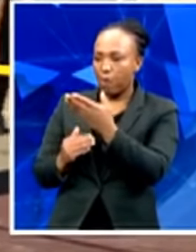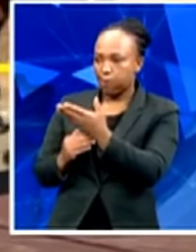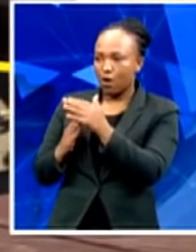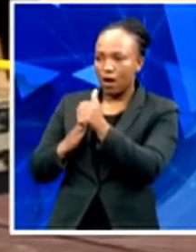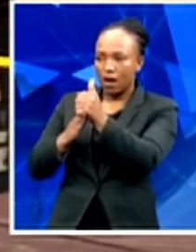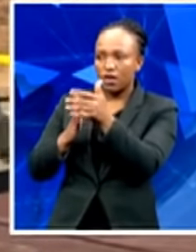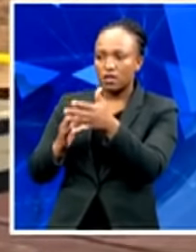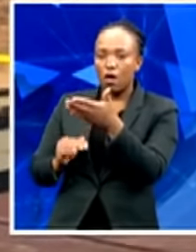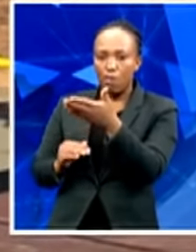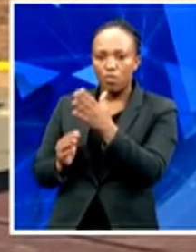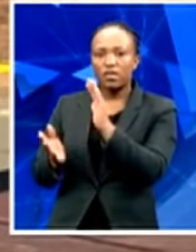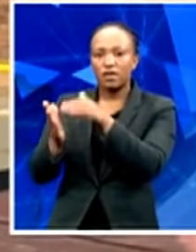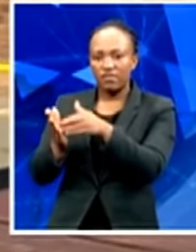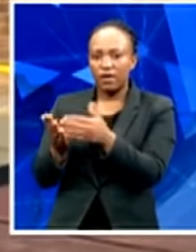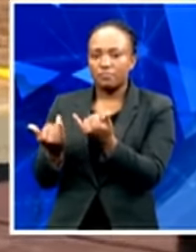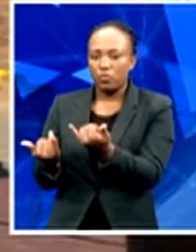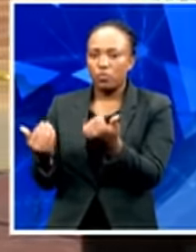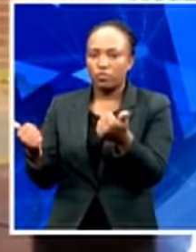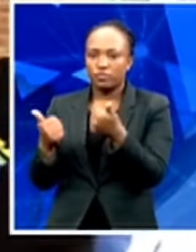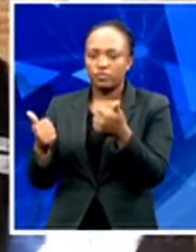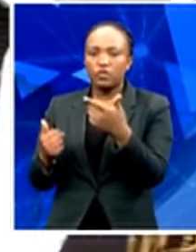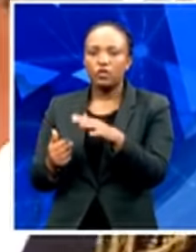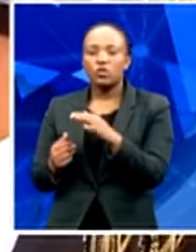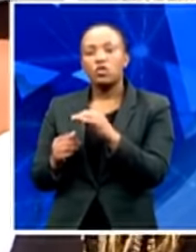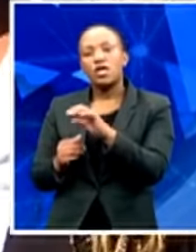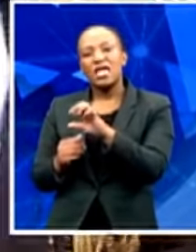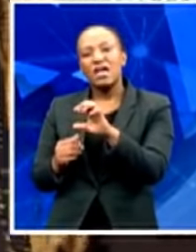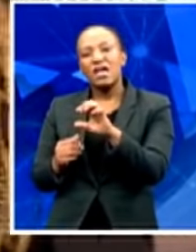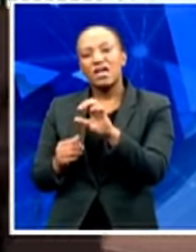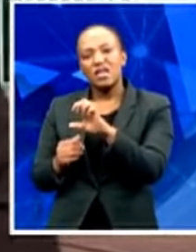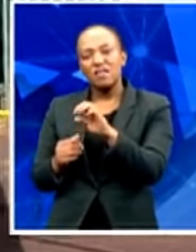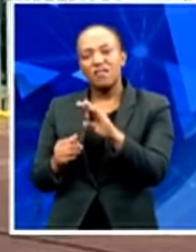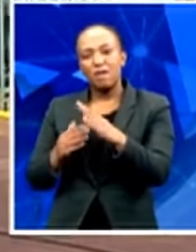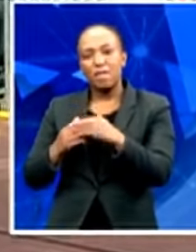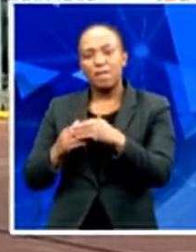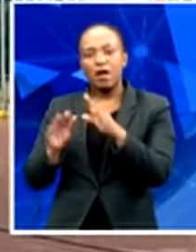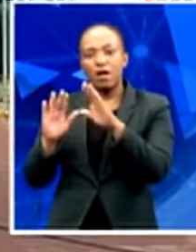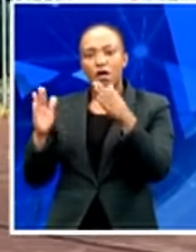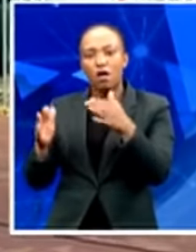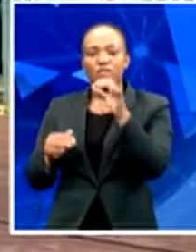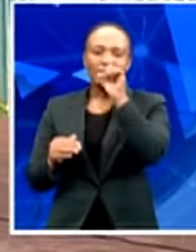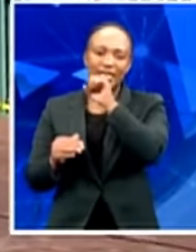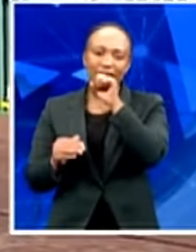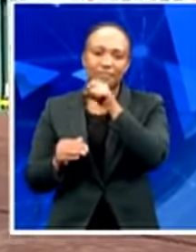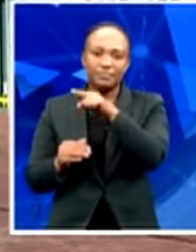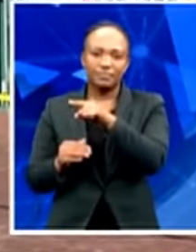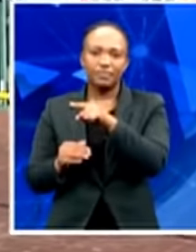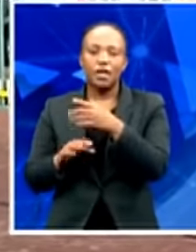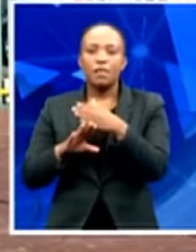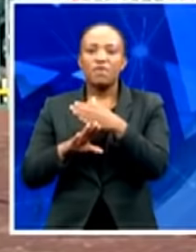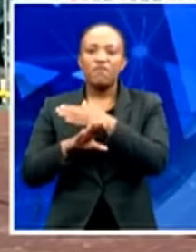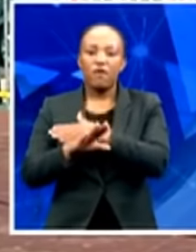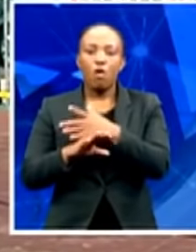here. You've got EFF members that are close to the stage just singing there ahead of that much anticipated address